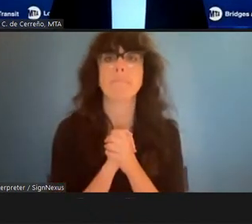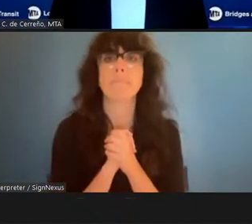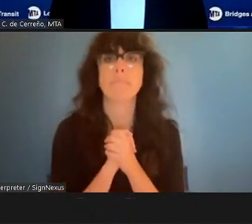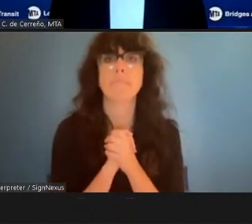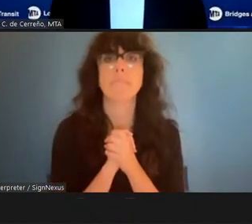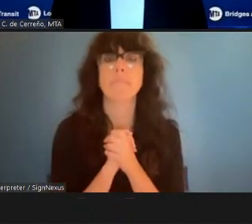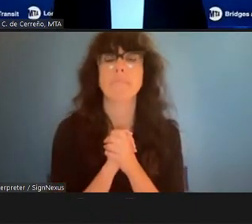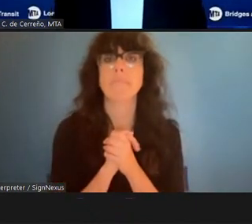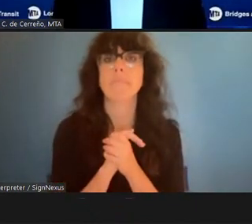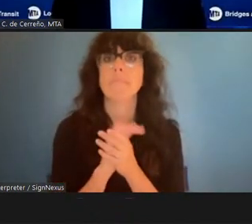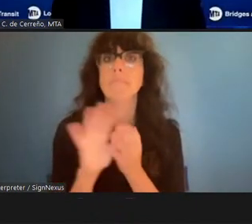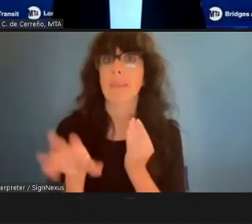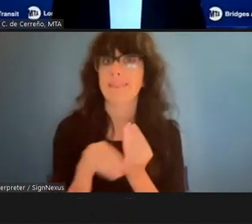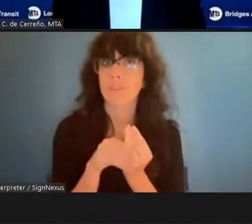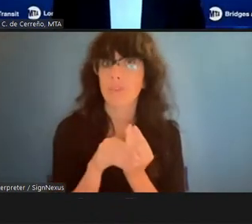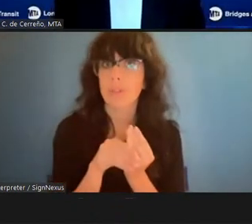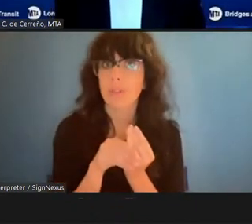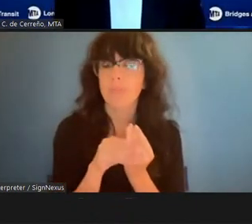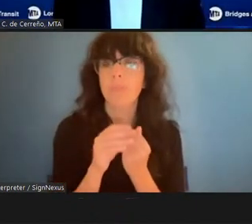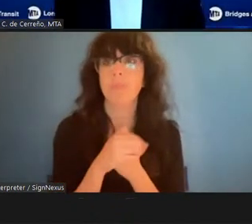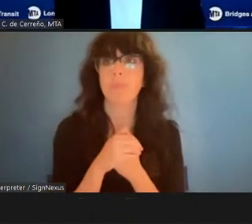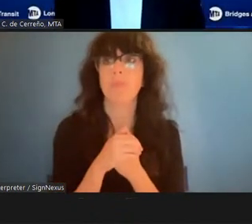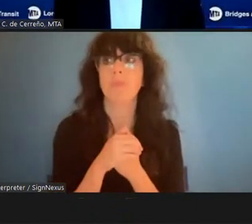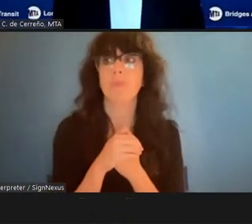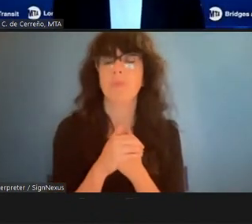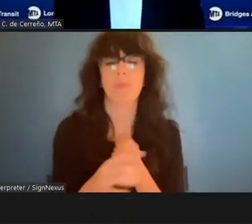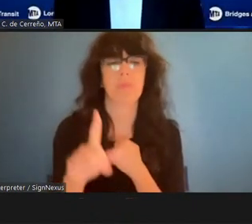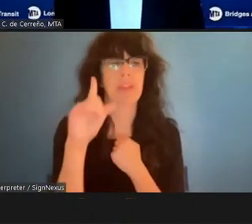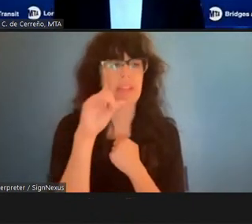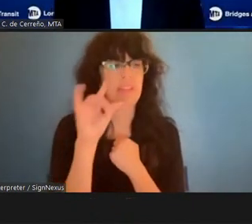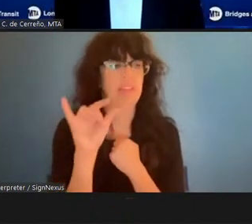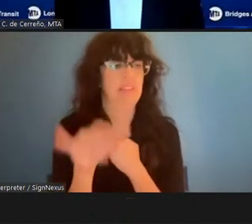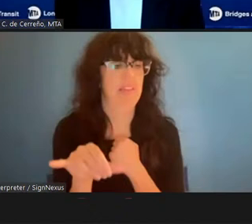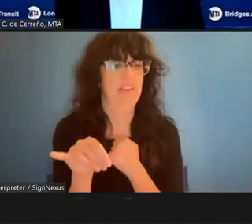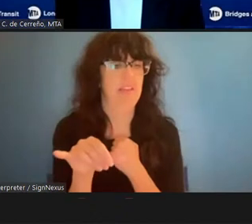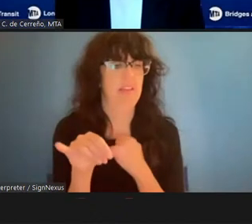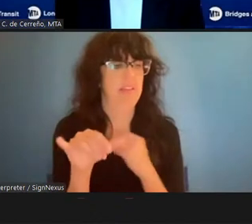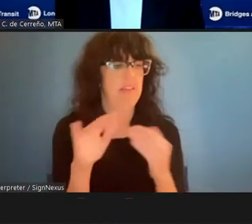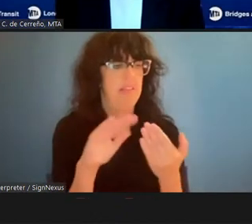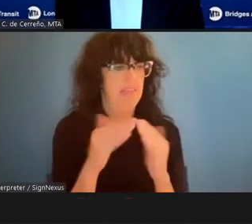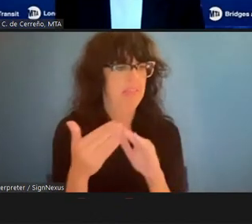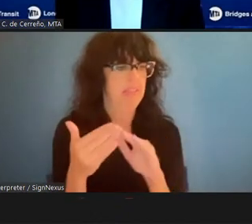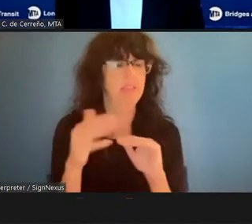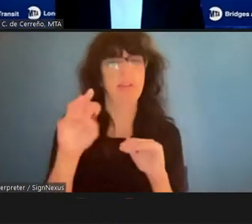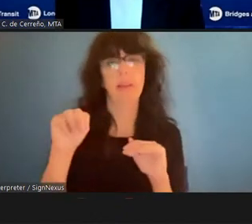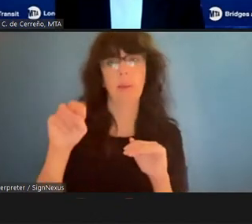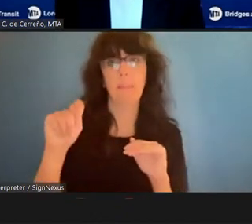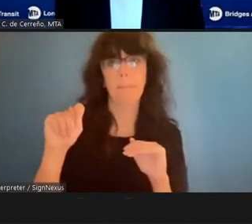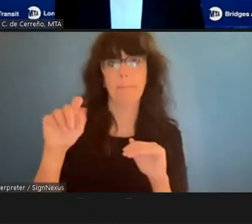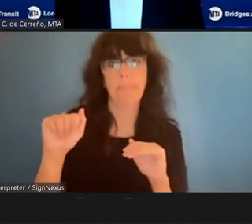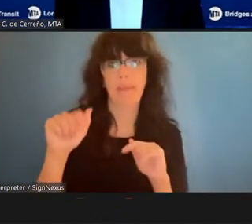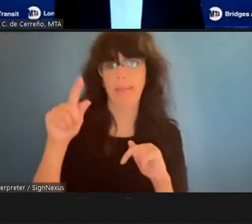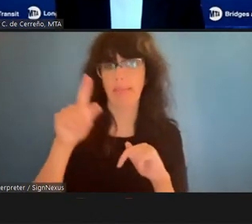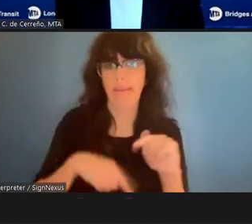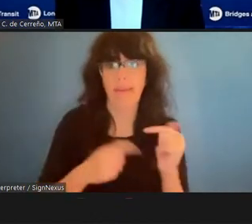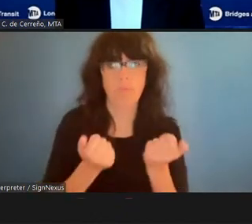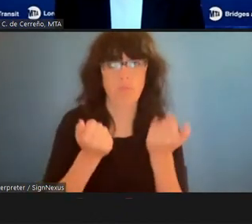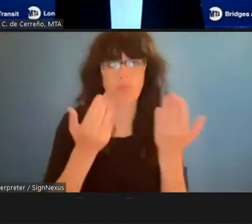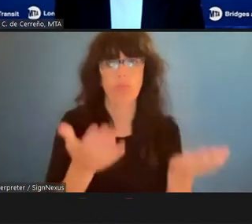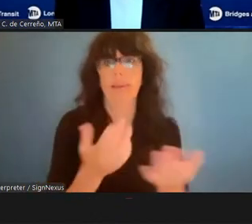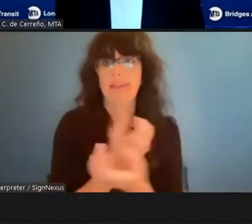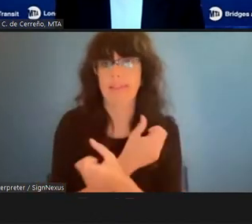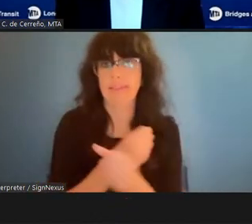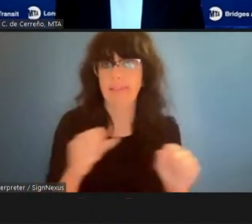additionally i think that the city and mta are unable to provide safe and